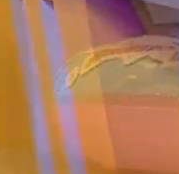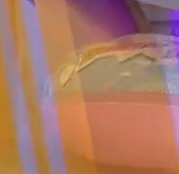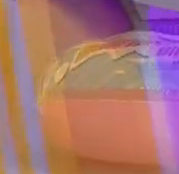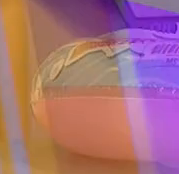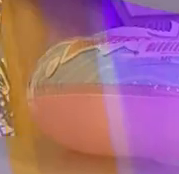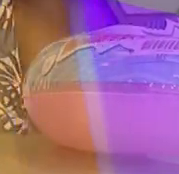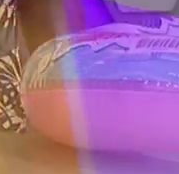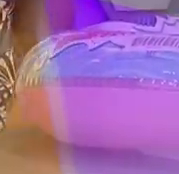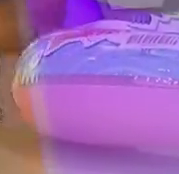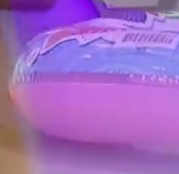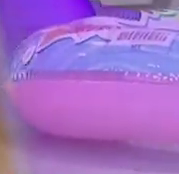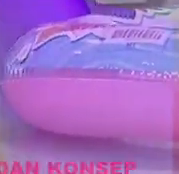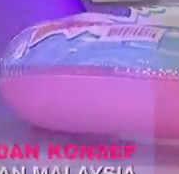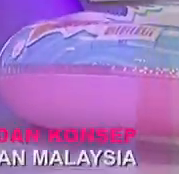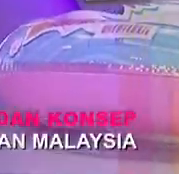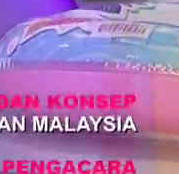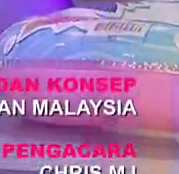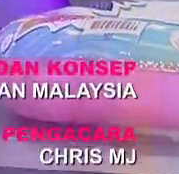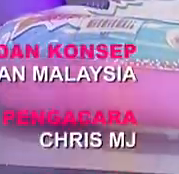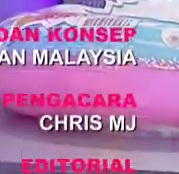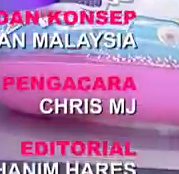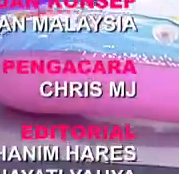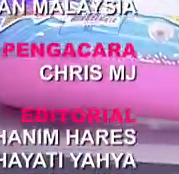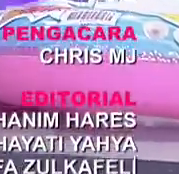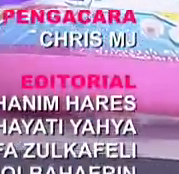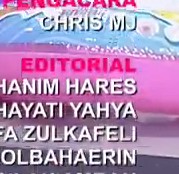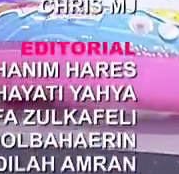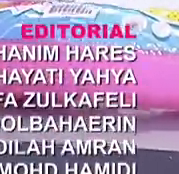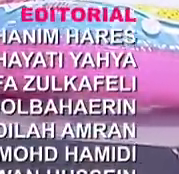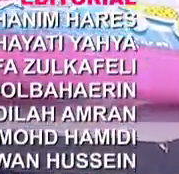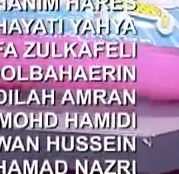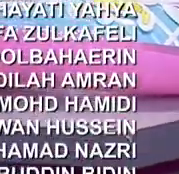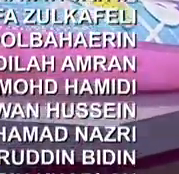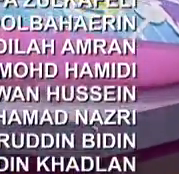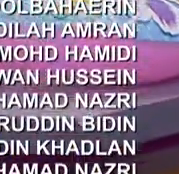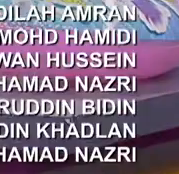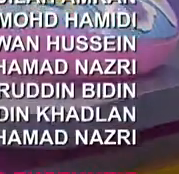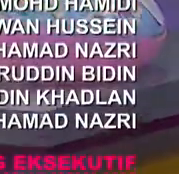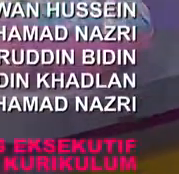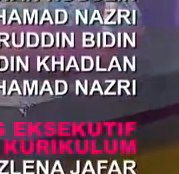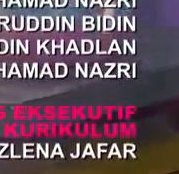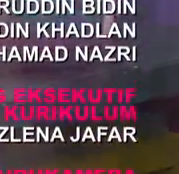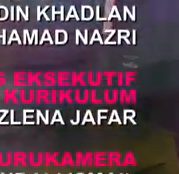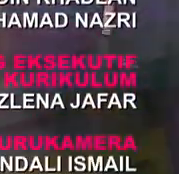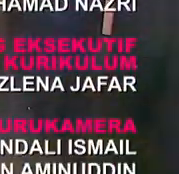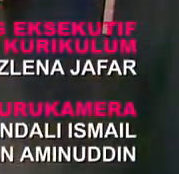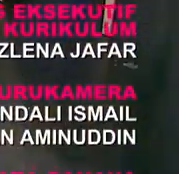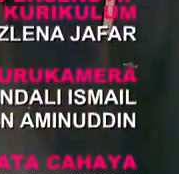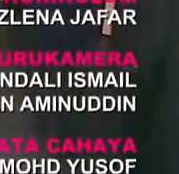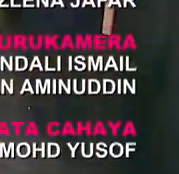for shells. Let's play in the sand. Let's run hand in hand.